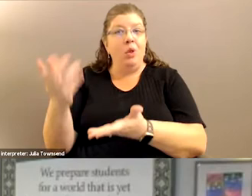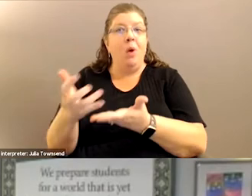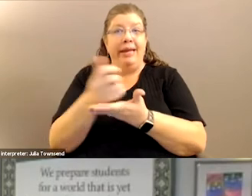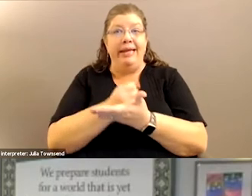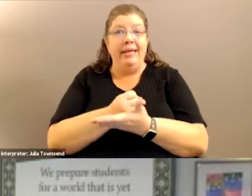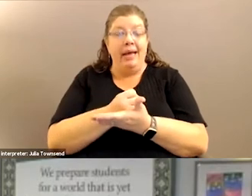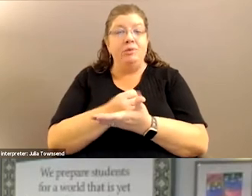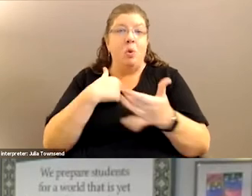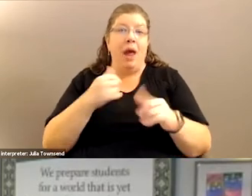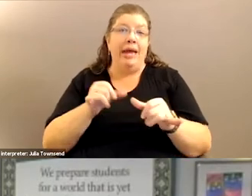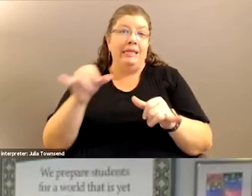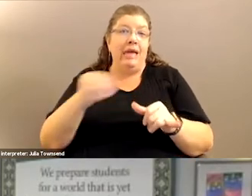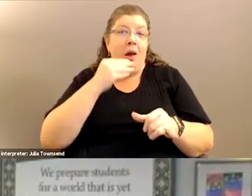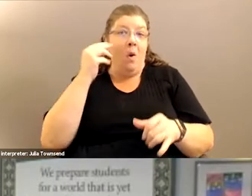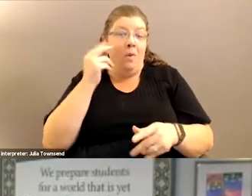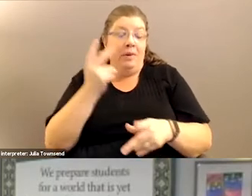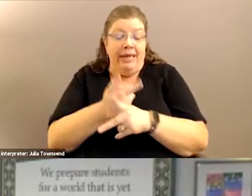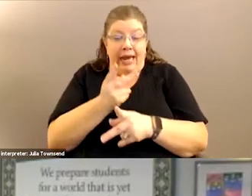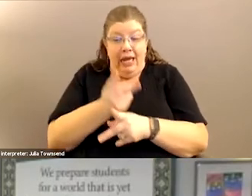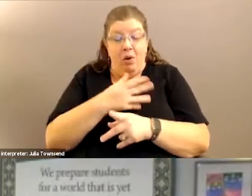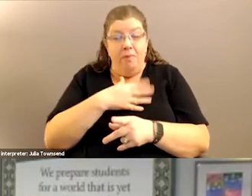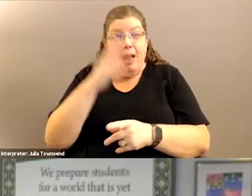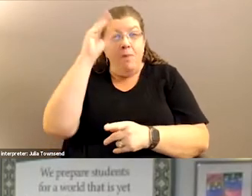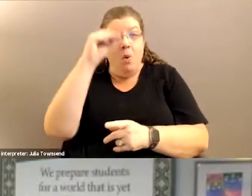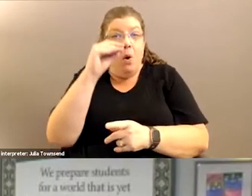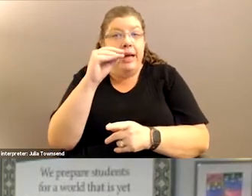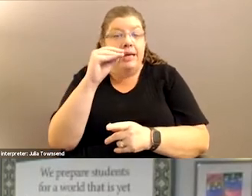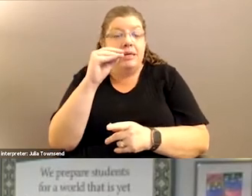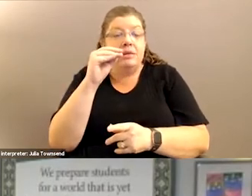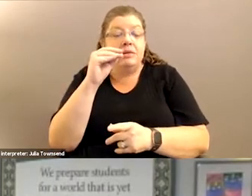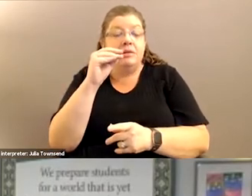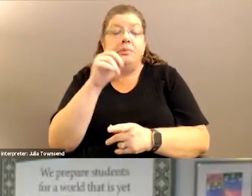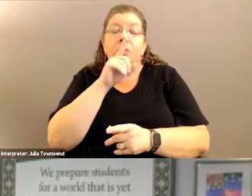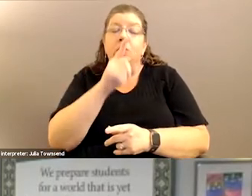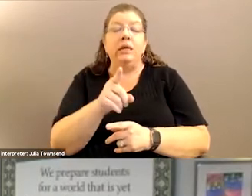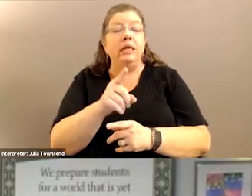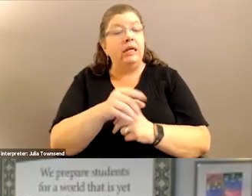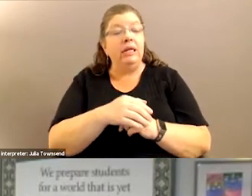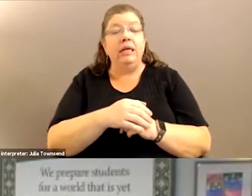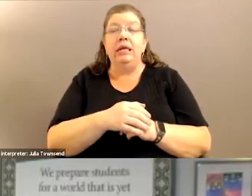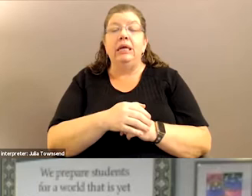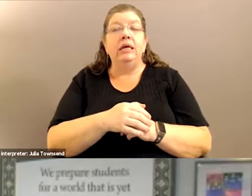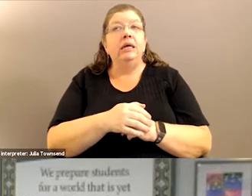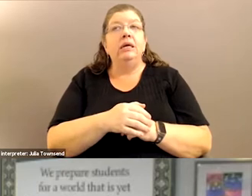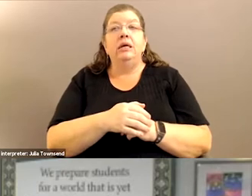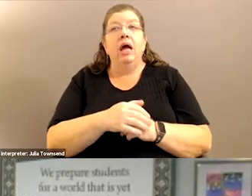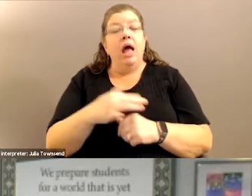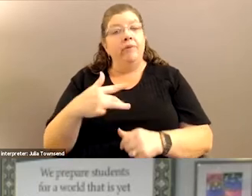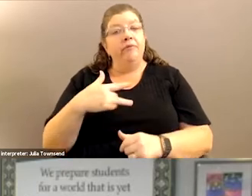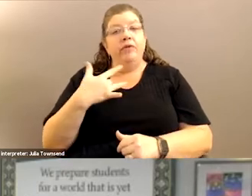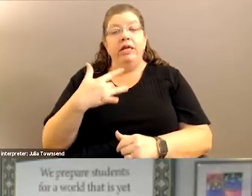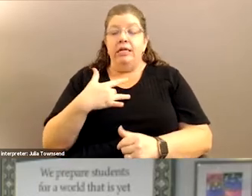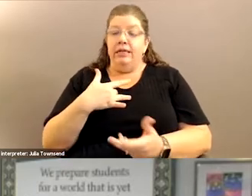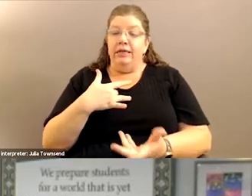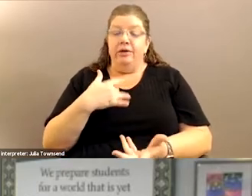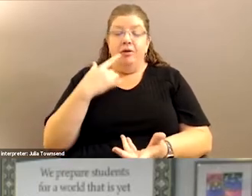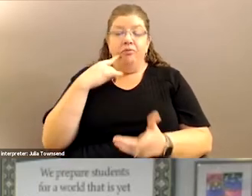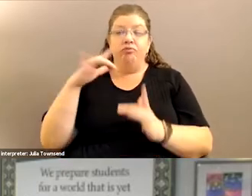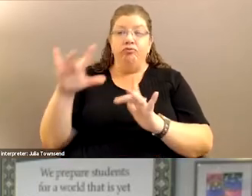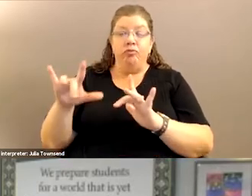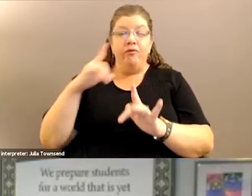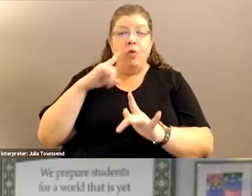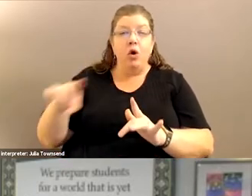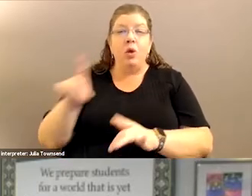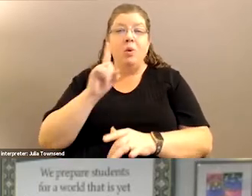so i can stay home to take care of my my boys but i really am feeling for those single parents as